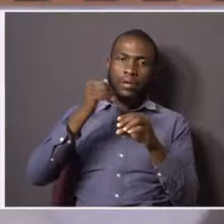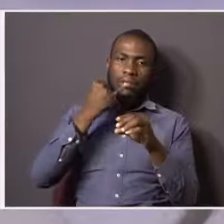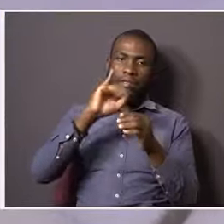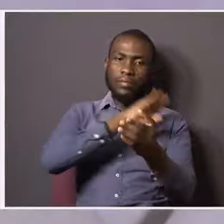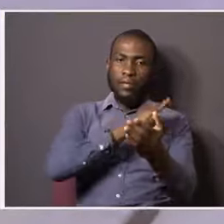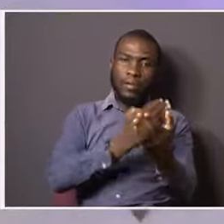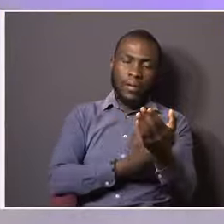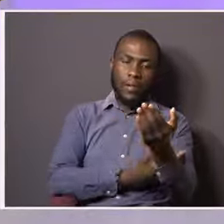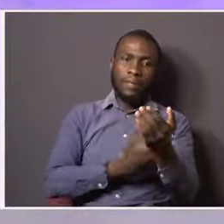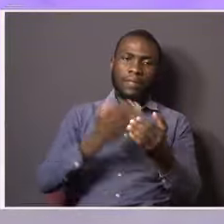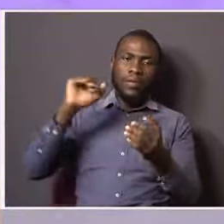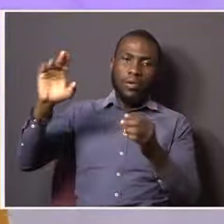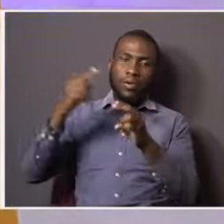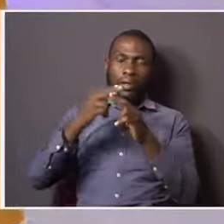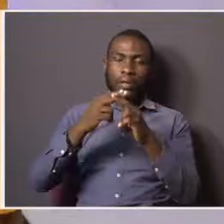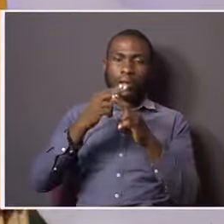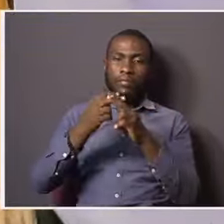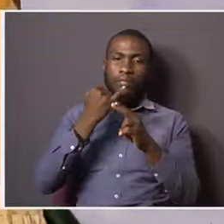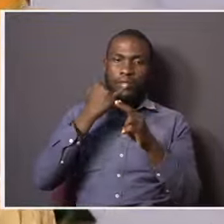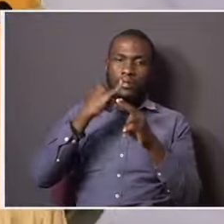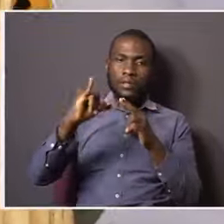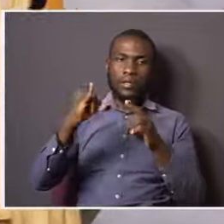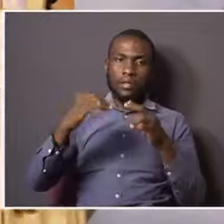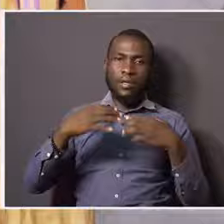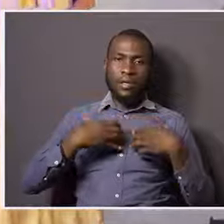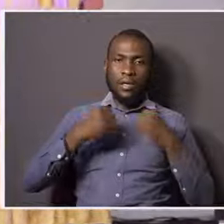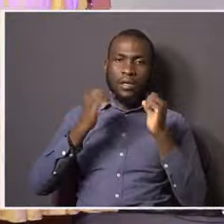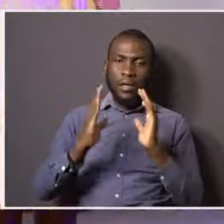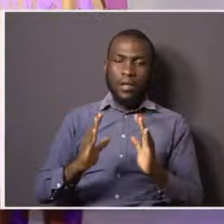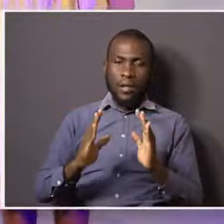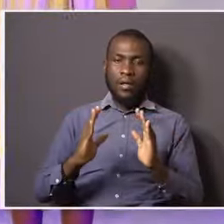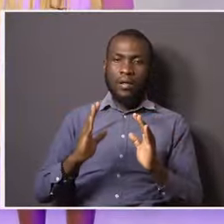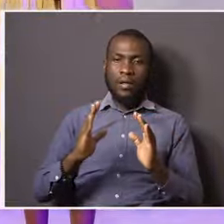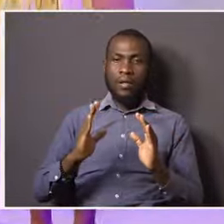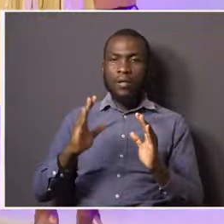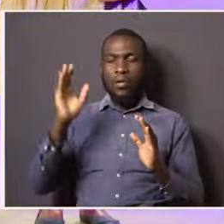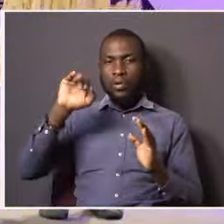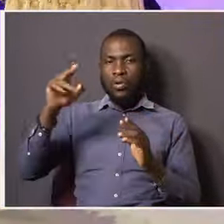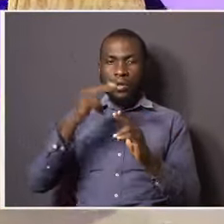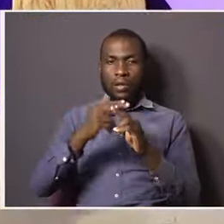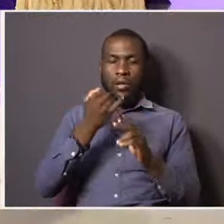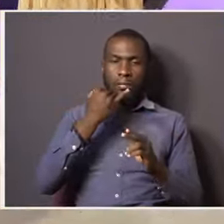power. Your name is it. You will carry me through. Your